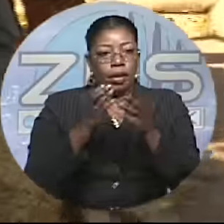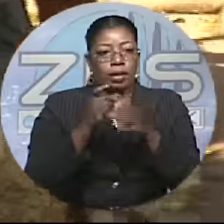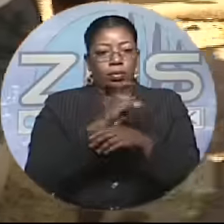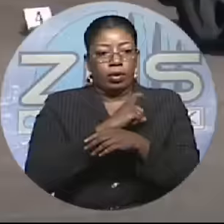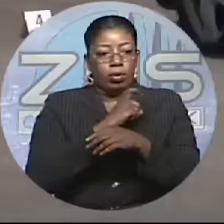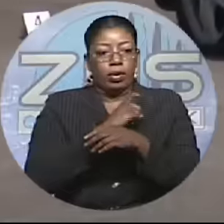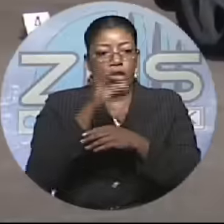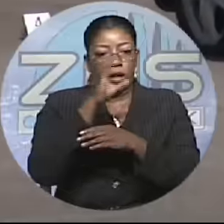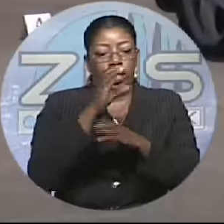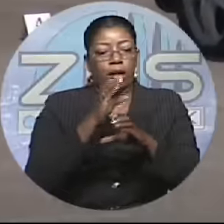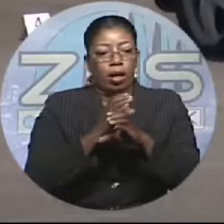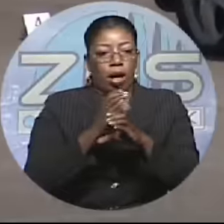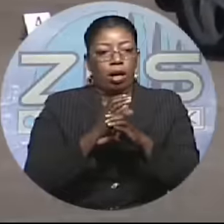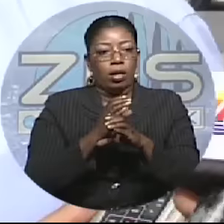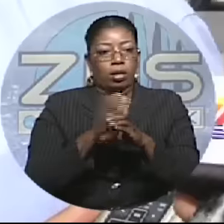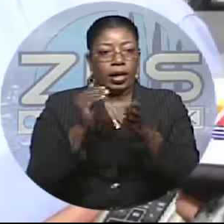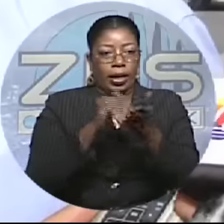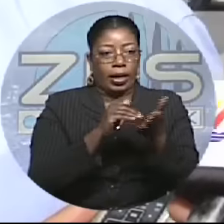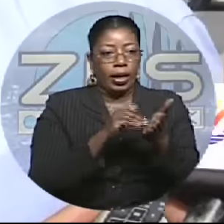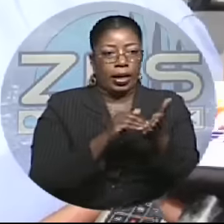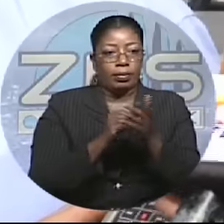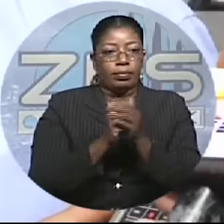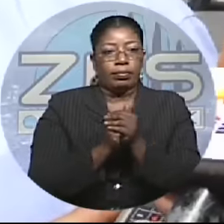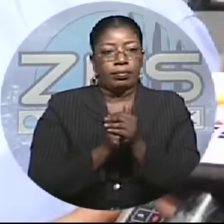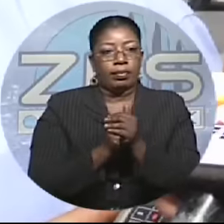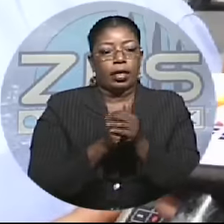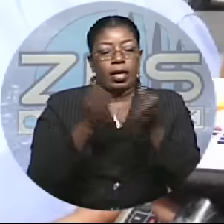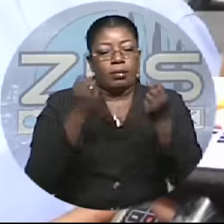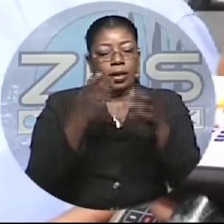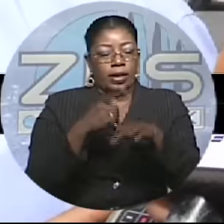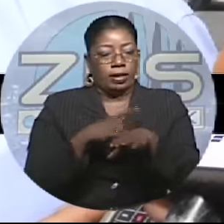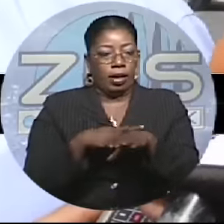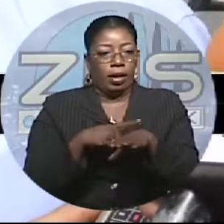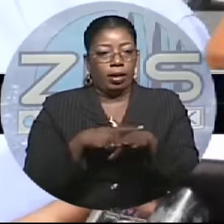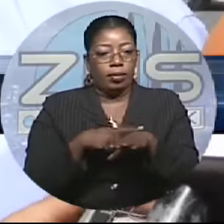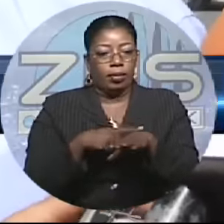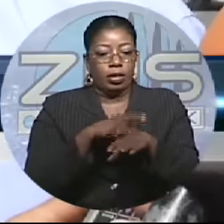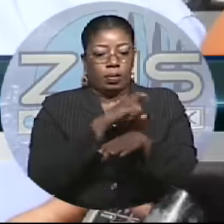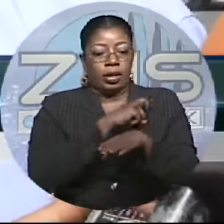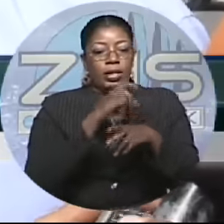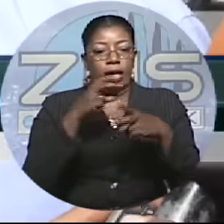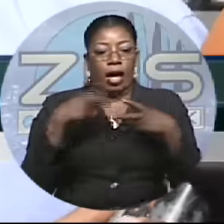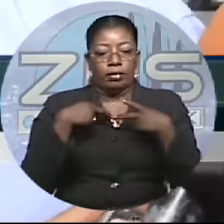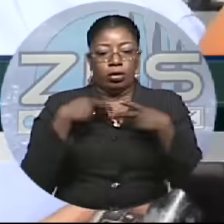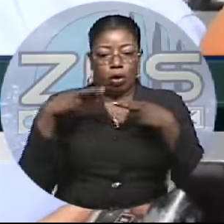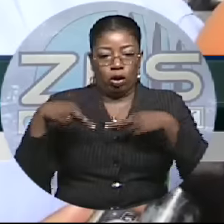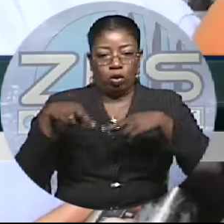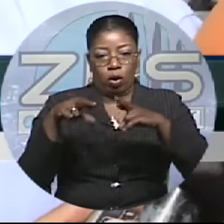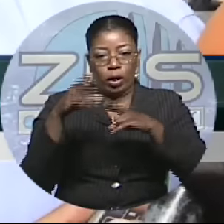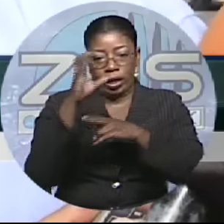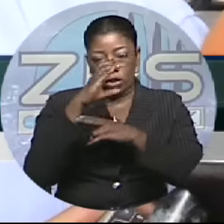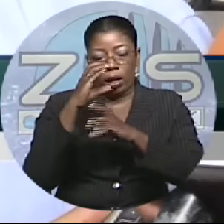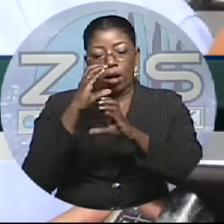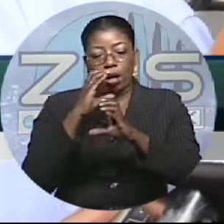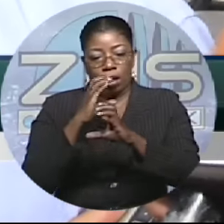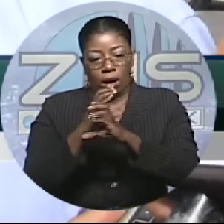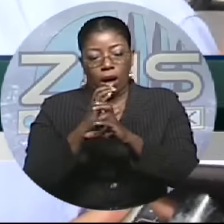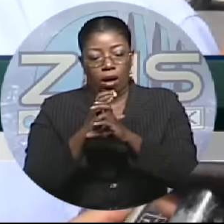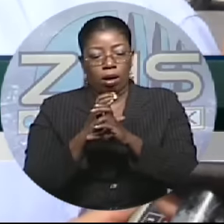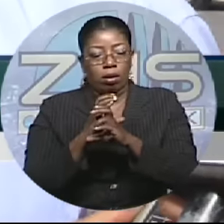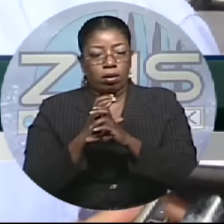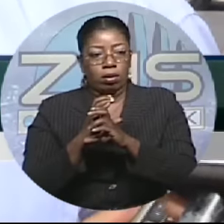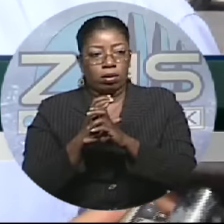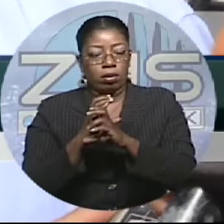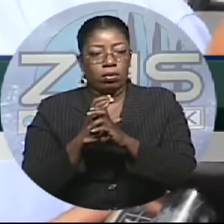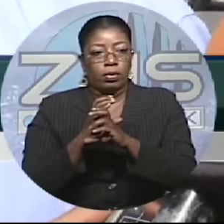frequently. Some discomfort at different times, that police have to do road checks, police have to do vehicle checks,